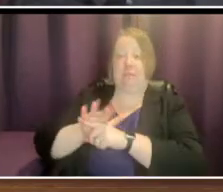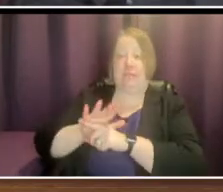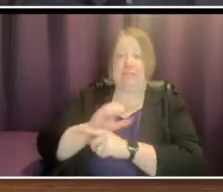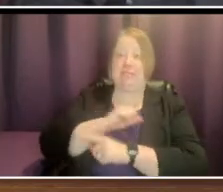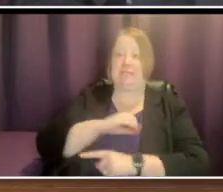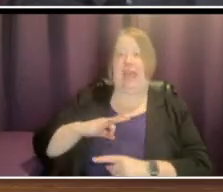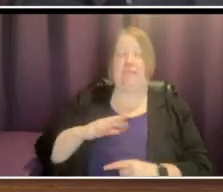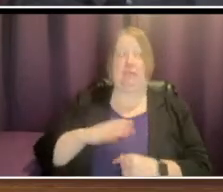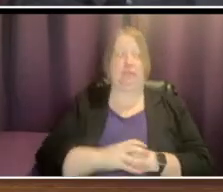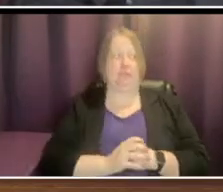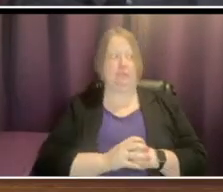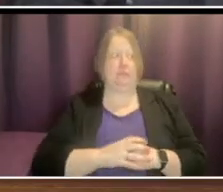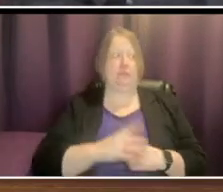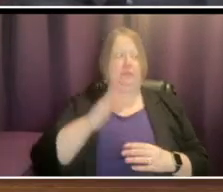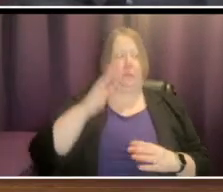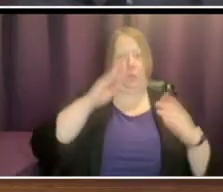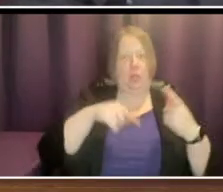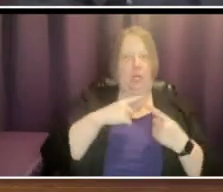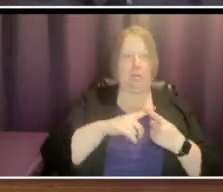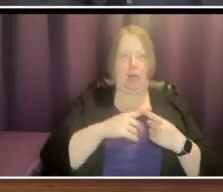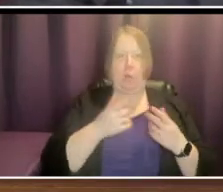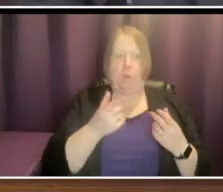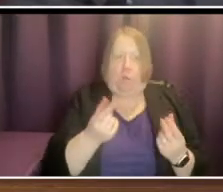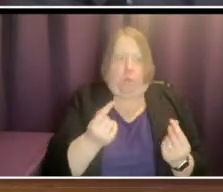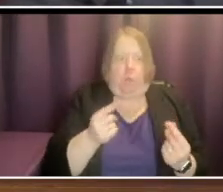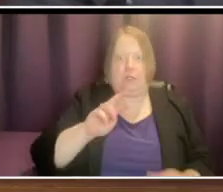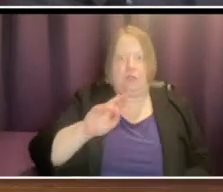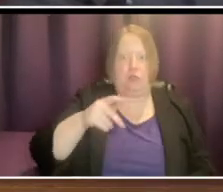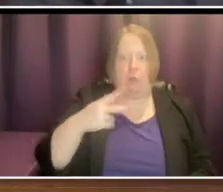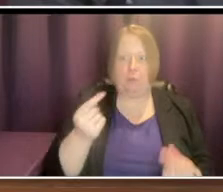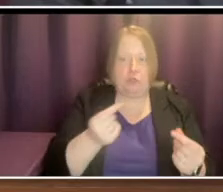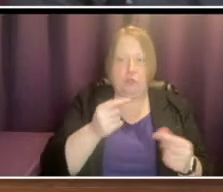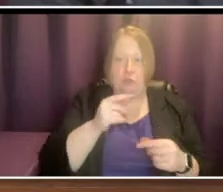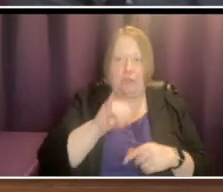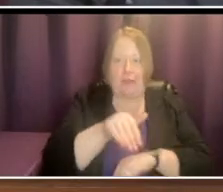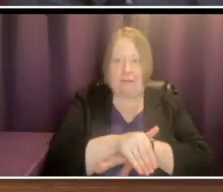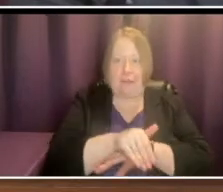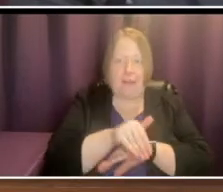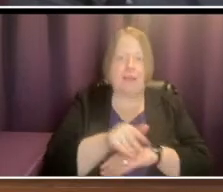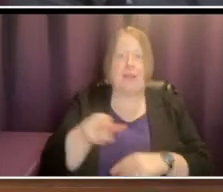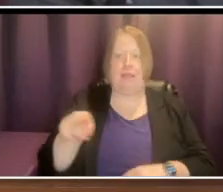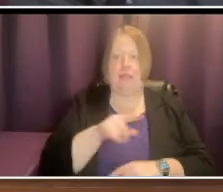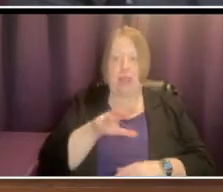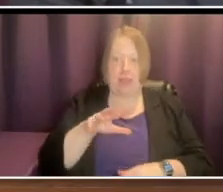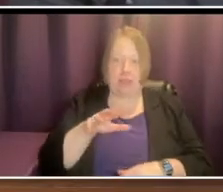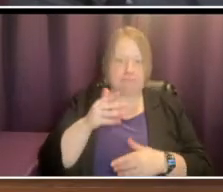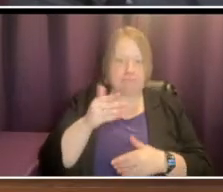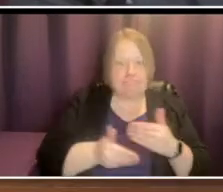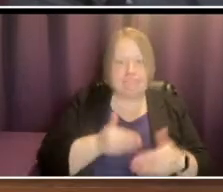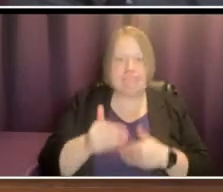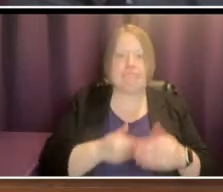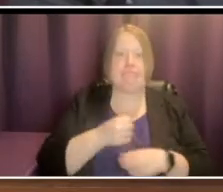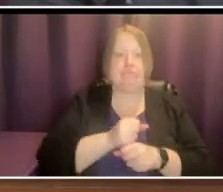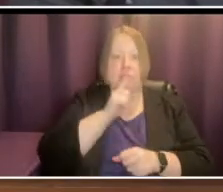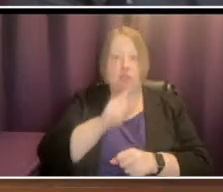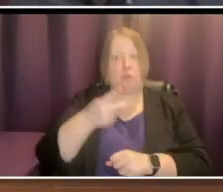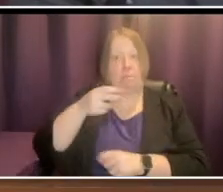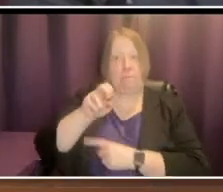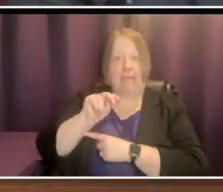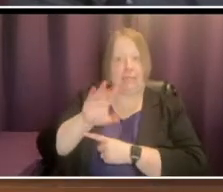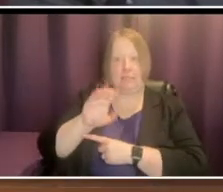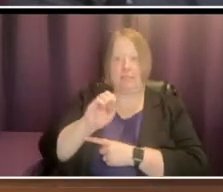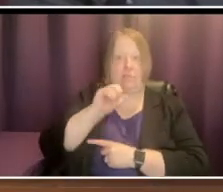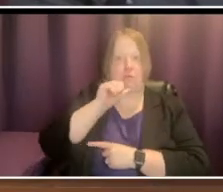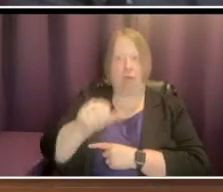Donald Trump might do on election night. They took steps to ensure that Mr. Pence would not echo a false victory announcement